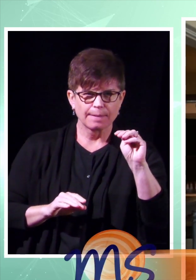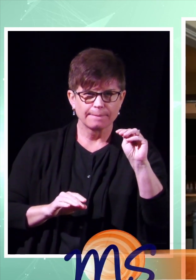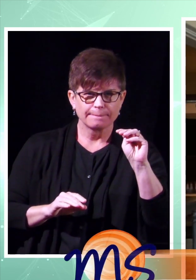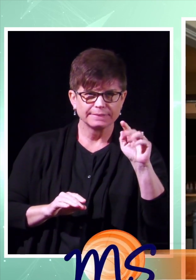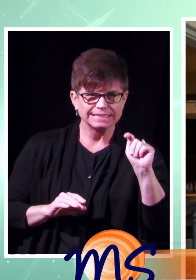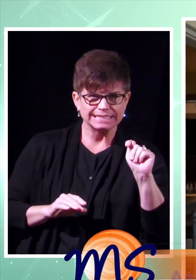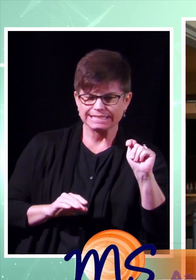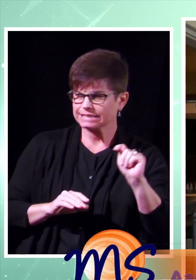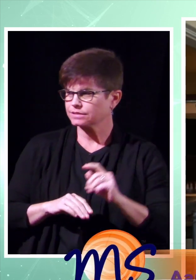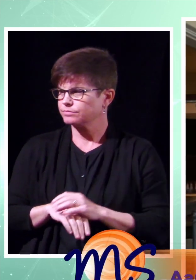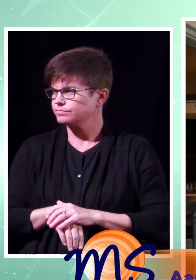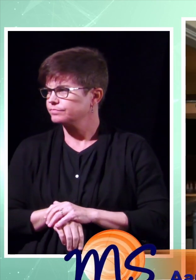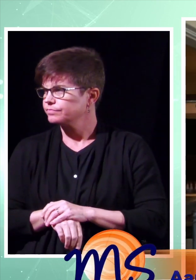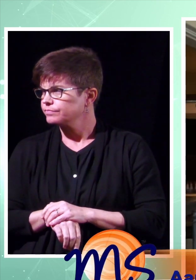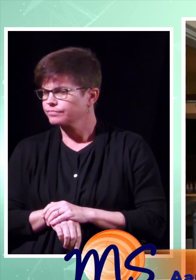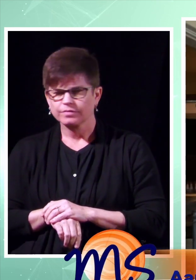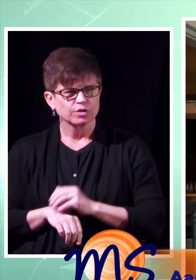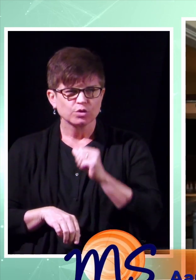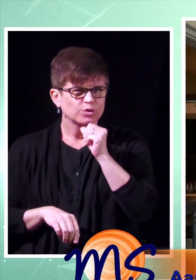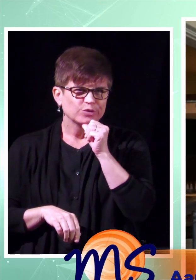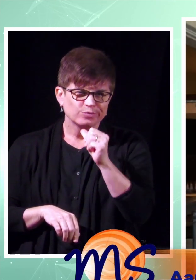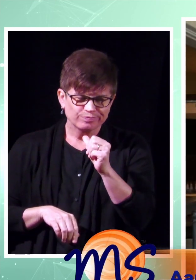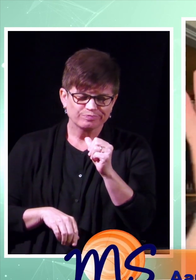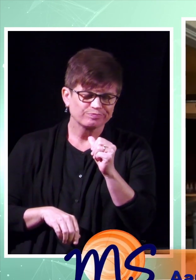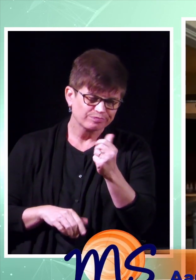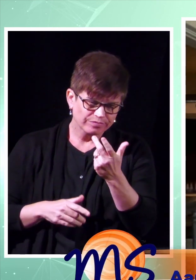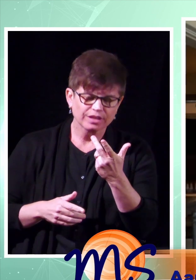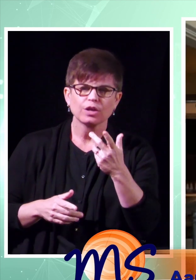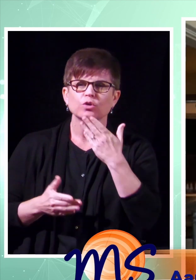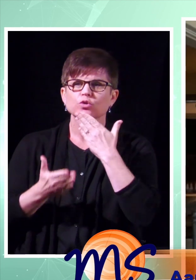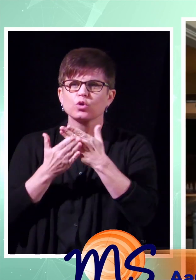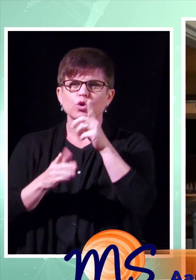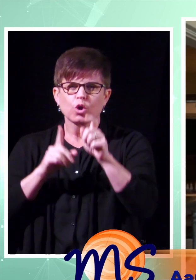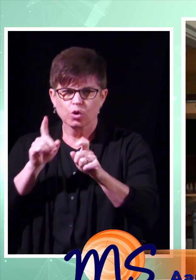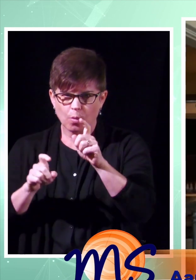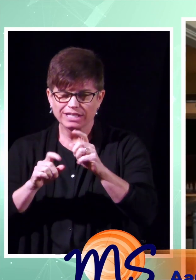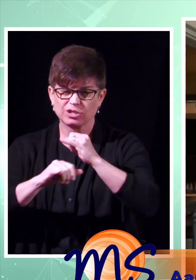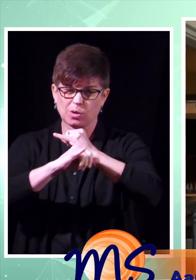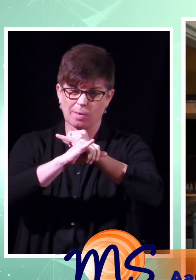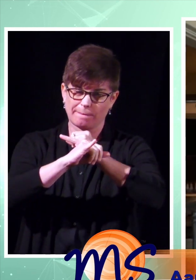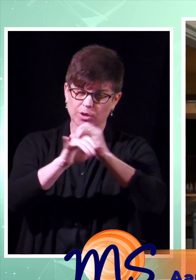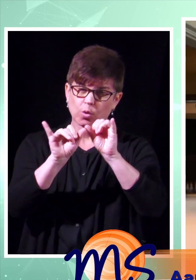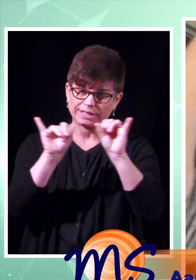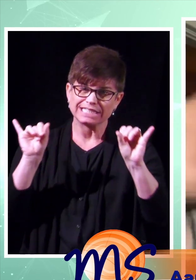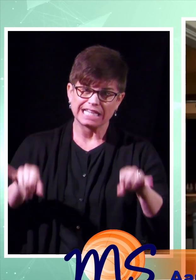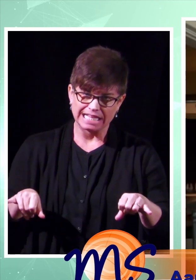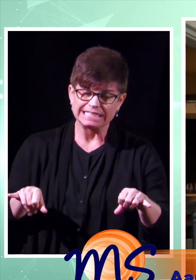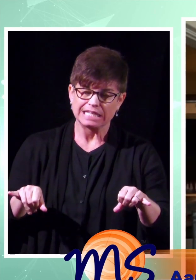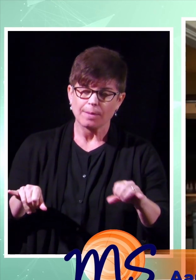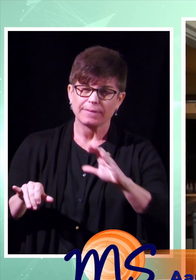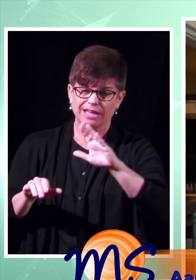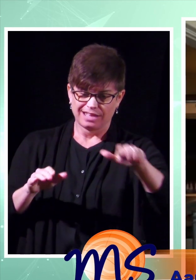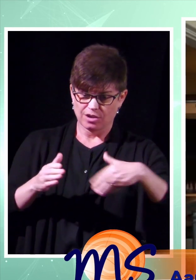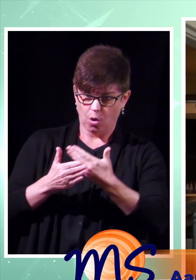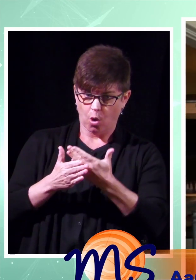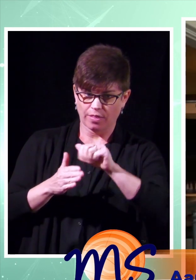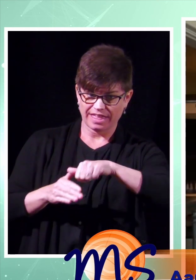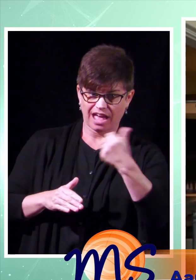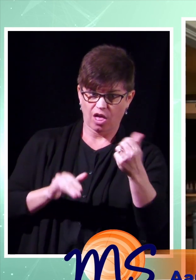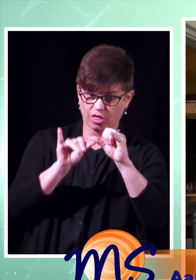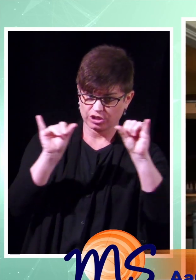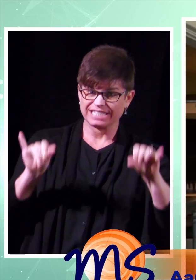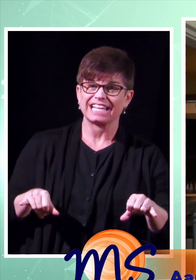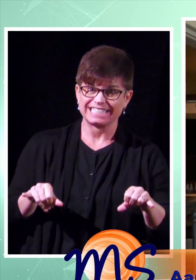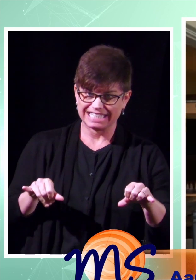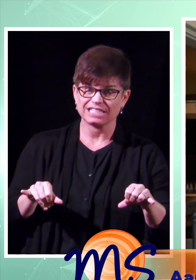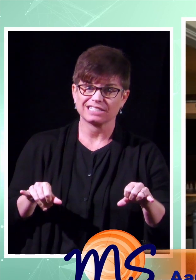because you don't live in isolation with just your immune system, right? So your immune system and all the other systems in your body are